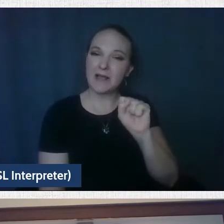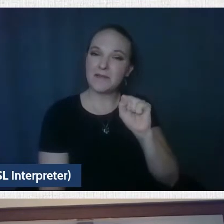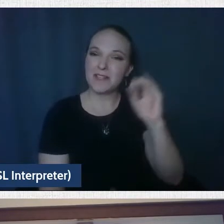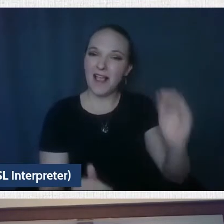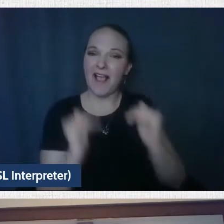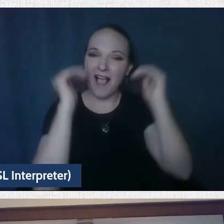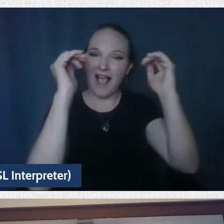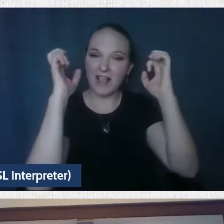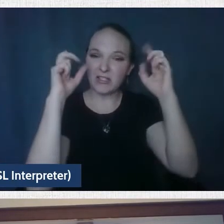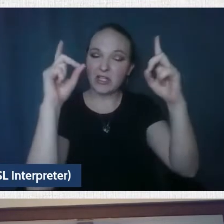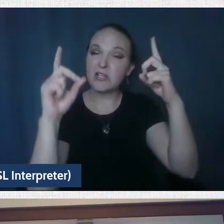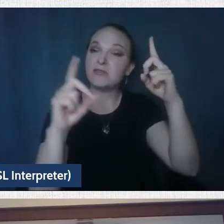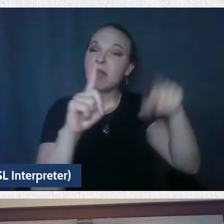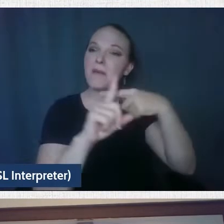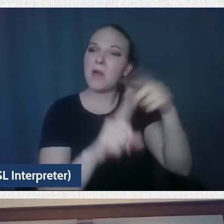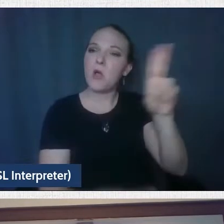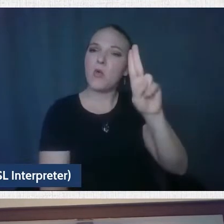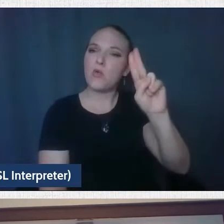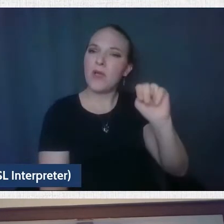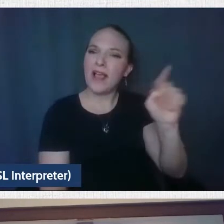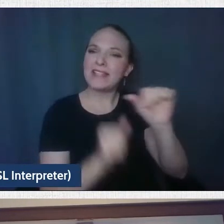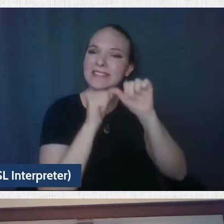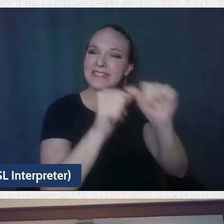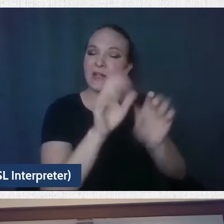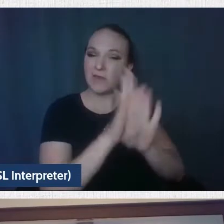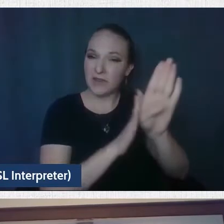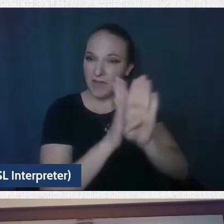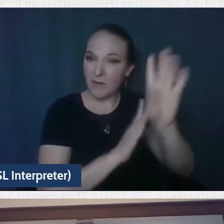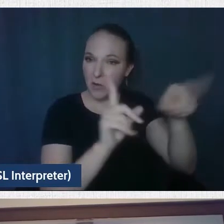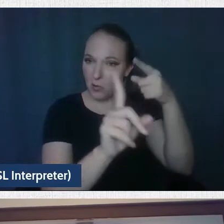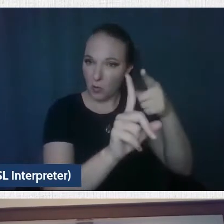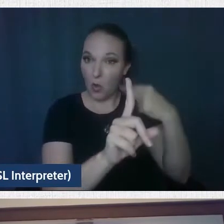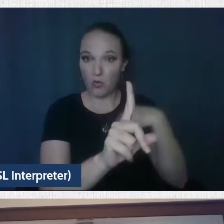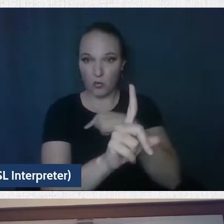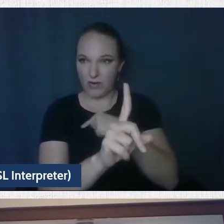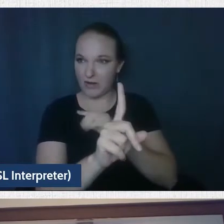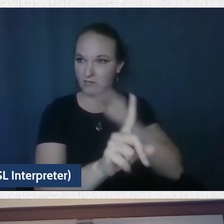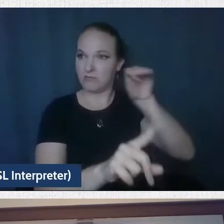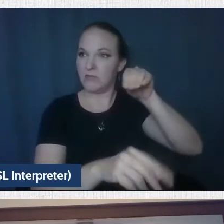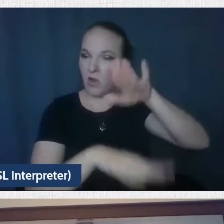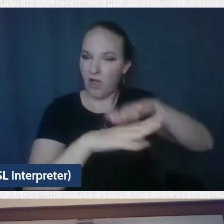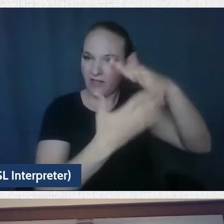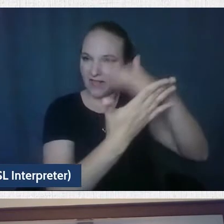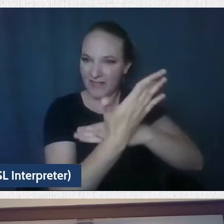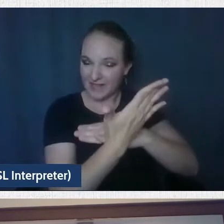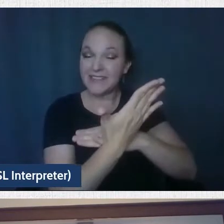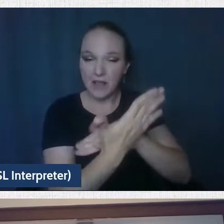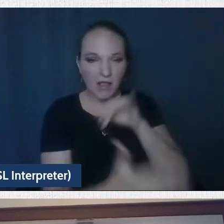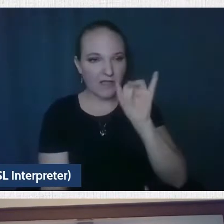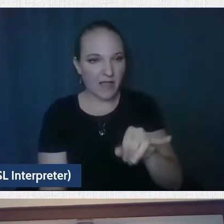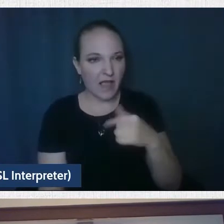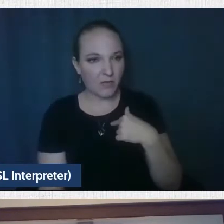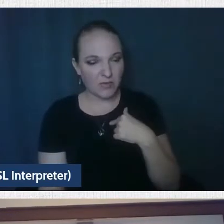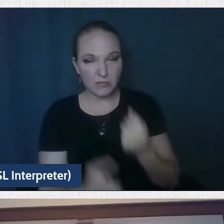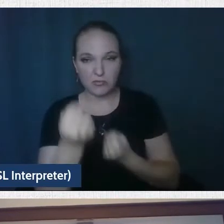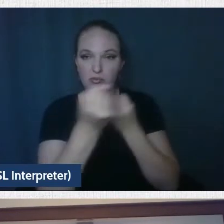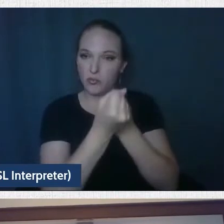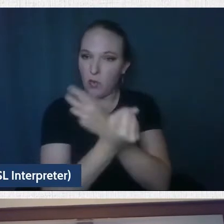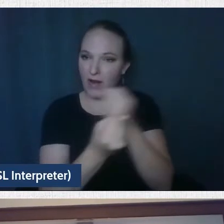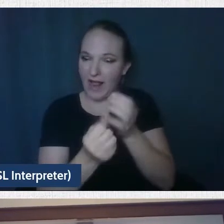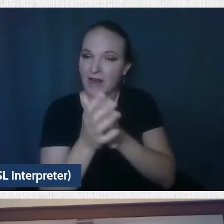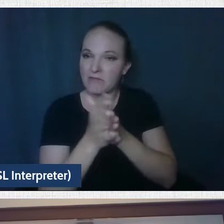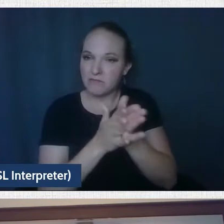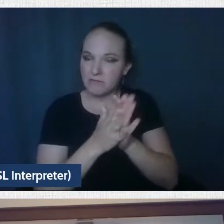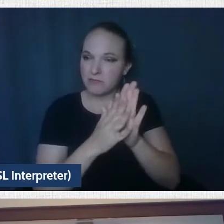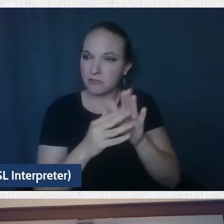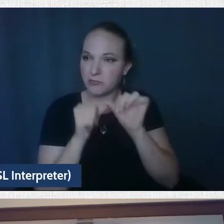Sustainable Development Goals. Well, a lot of our research focus is going to be built around supporting and driving those